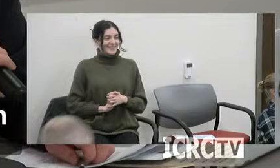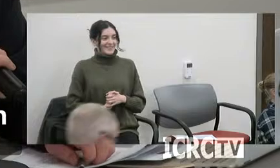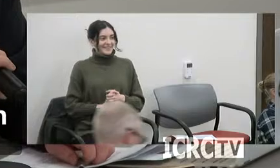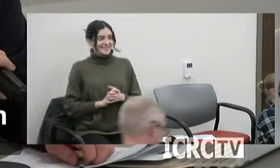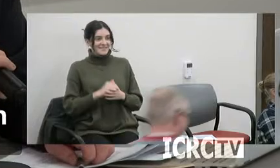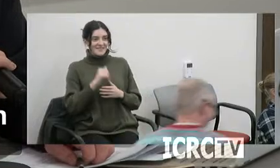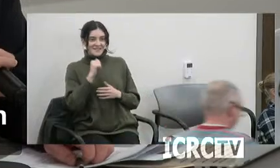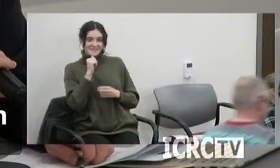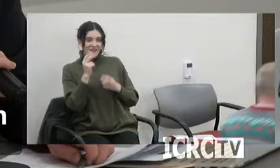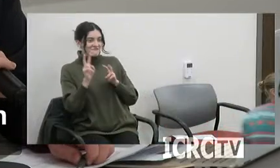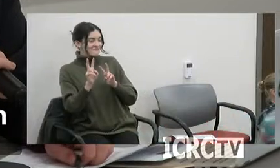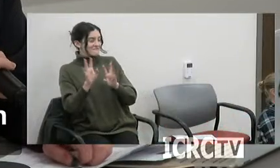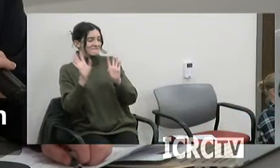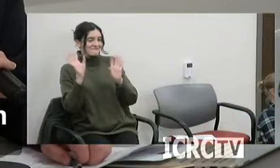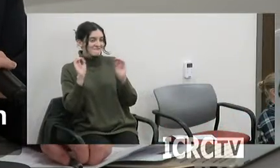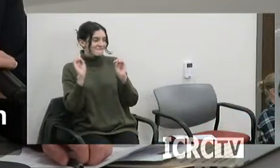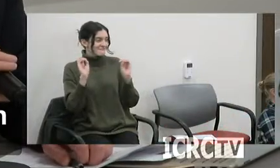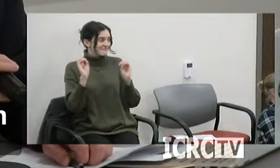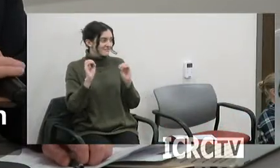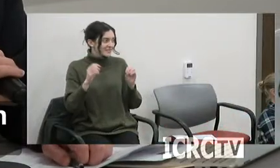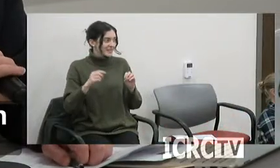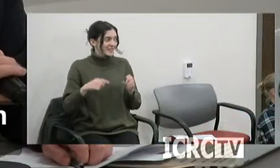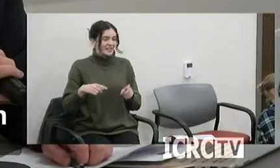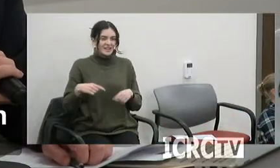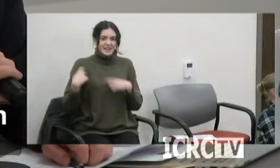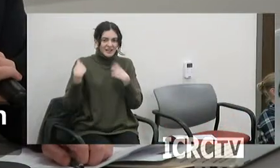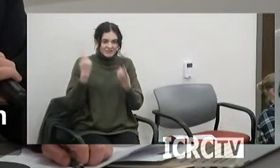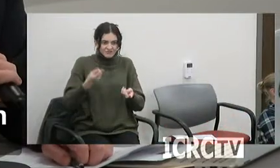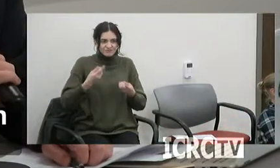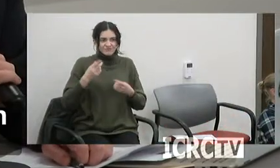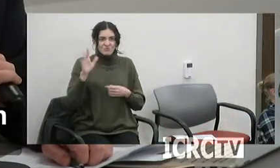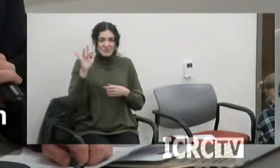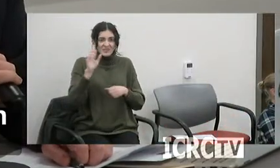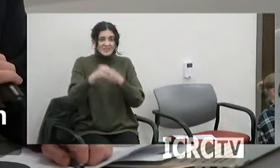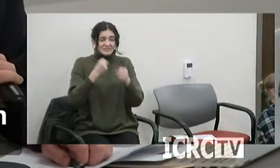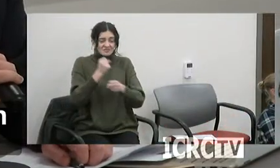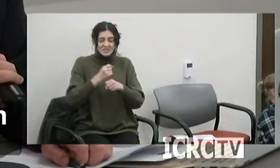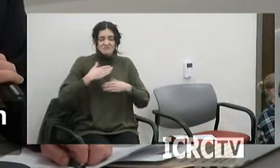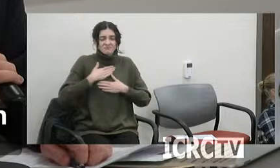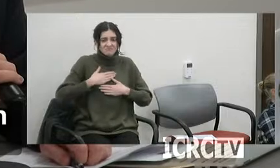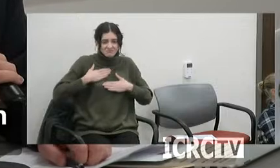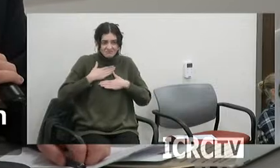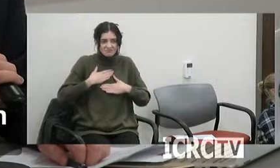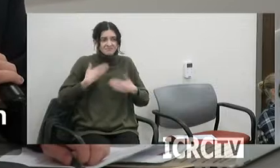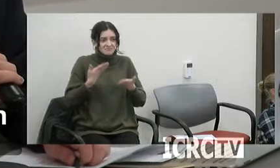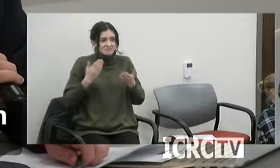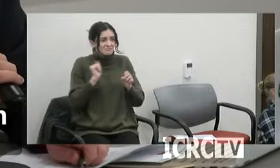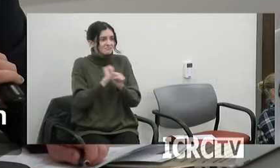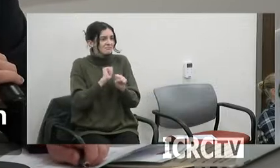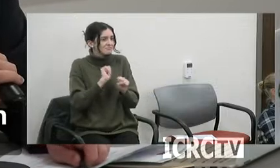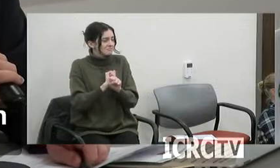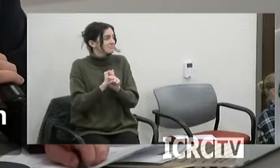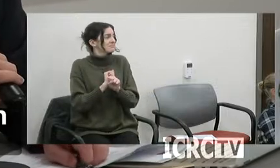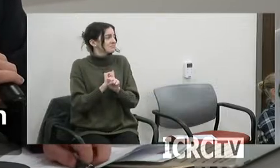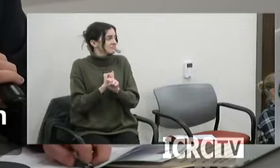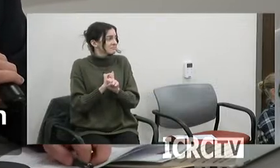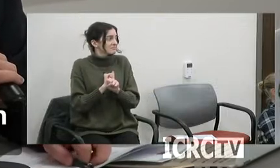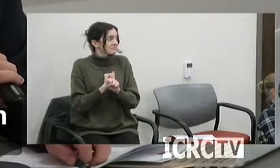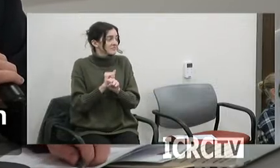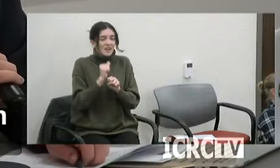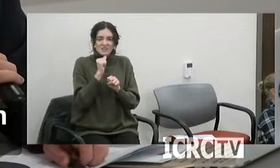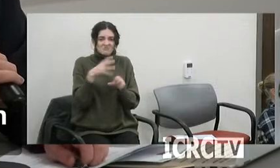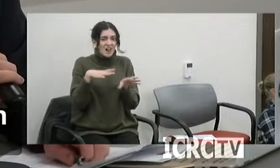wake. I've enjoyed doing what I've done for 25 years, and I'm not going